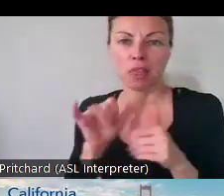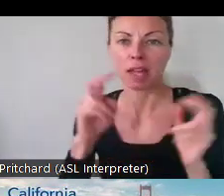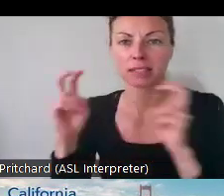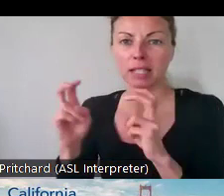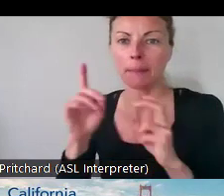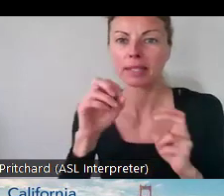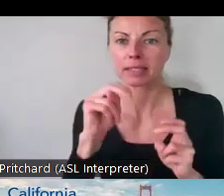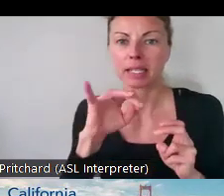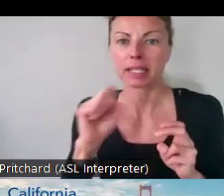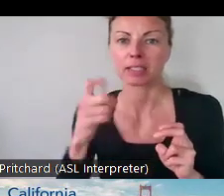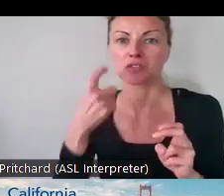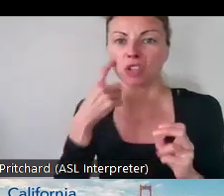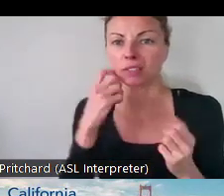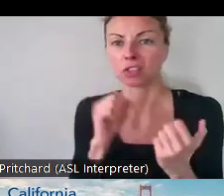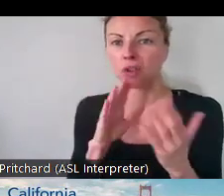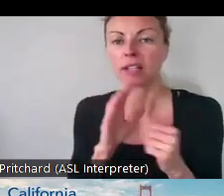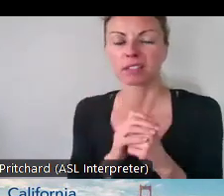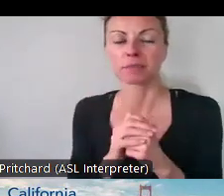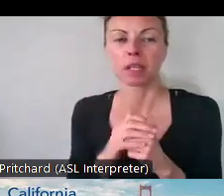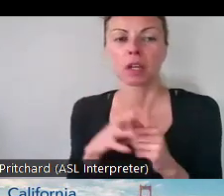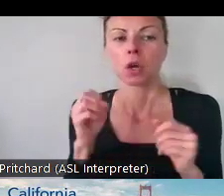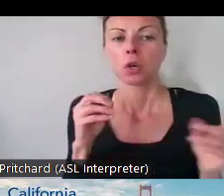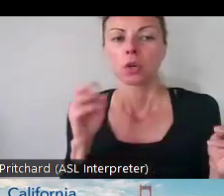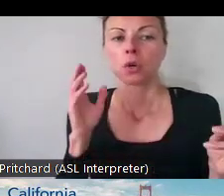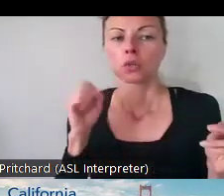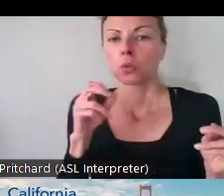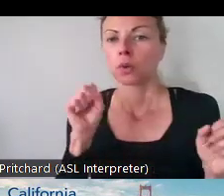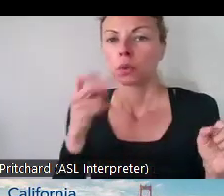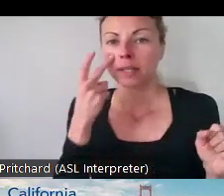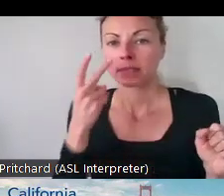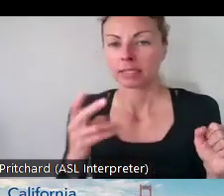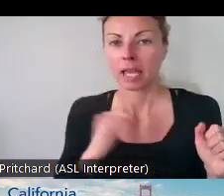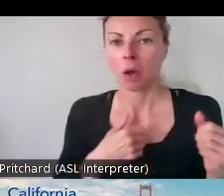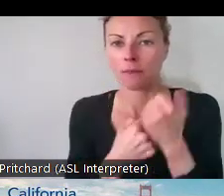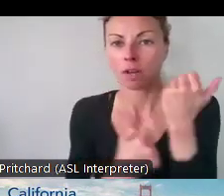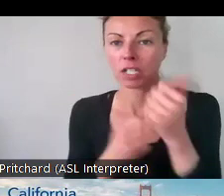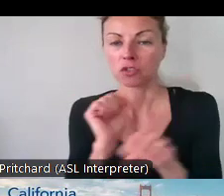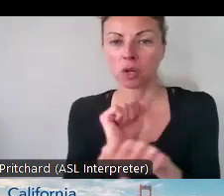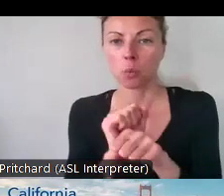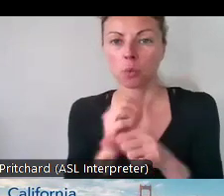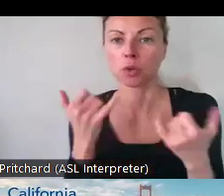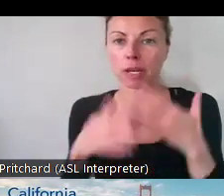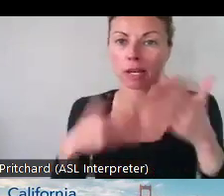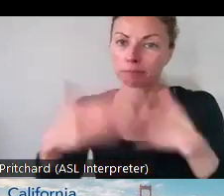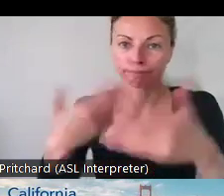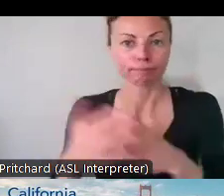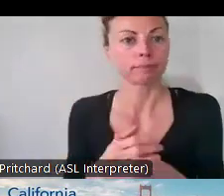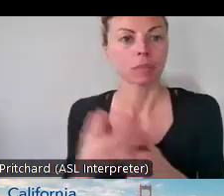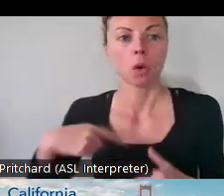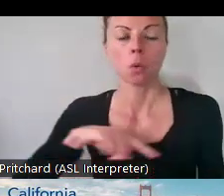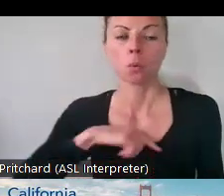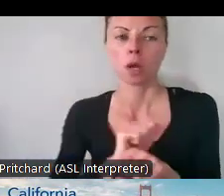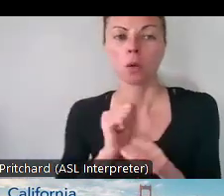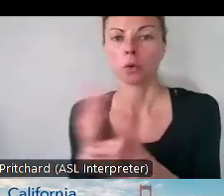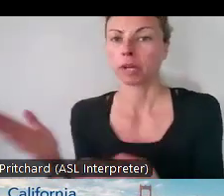Denise had just addressed. So as you can see, our foundational work is currently underway, and we're working across